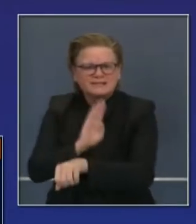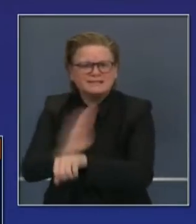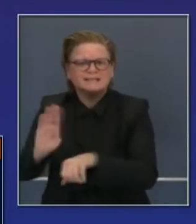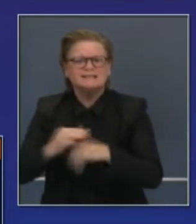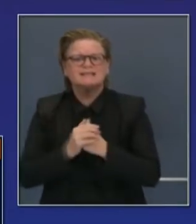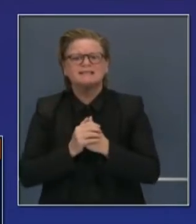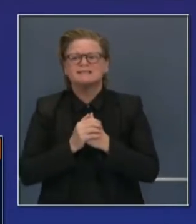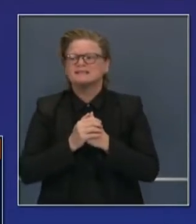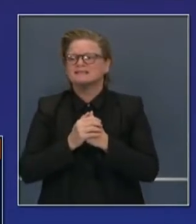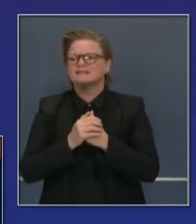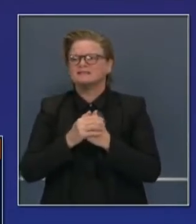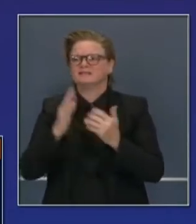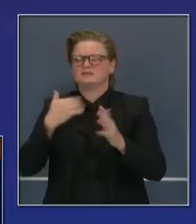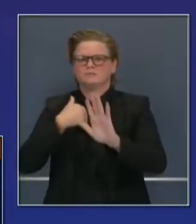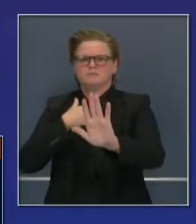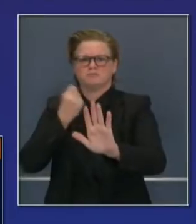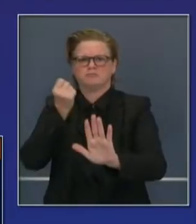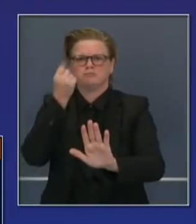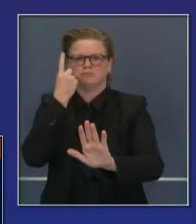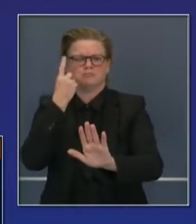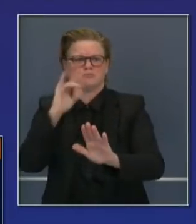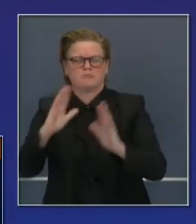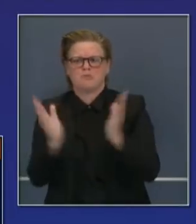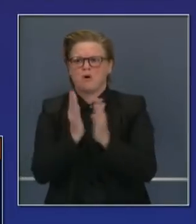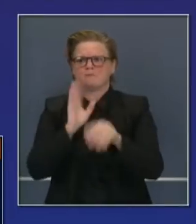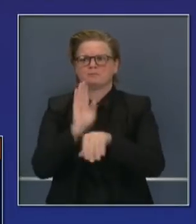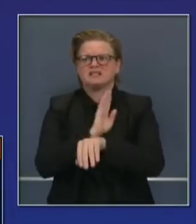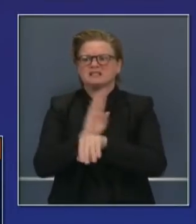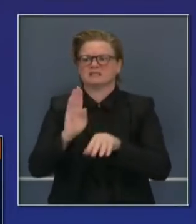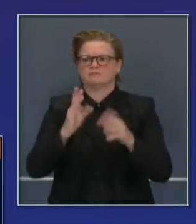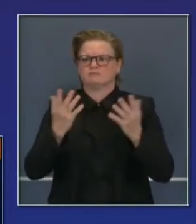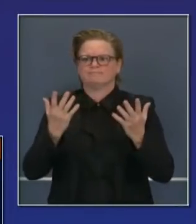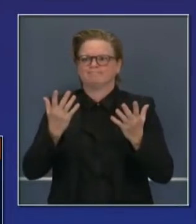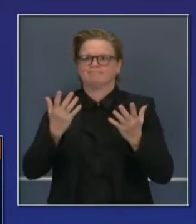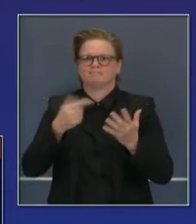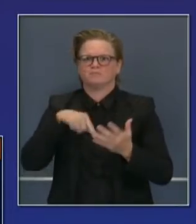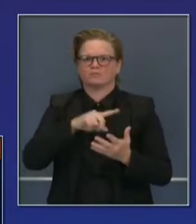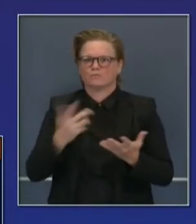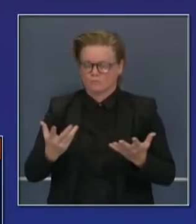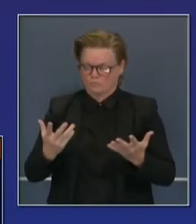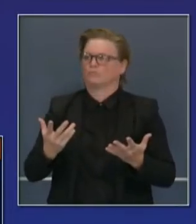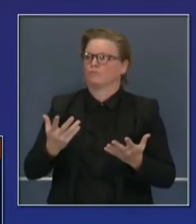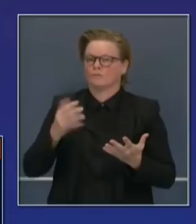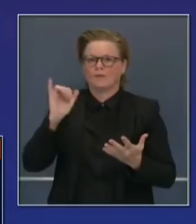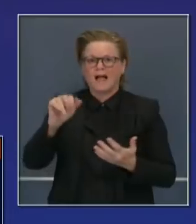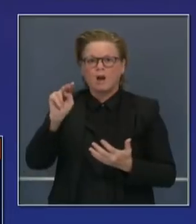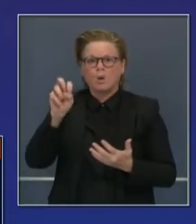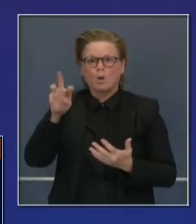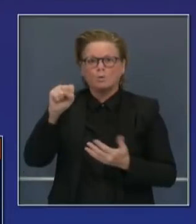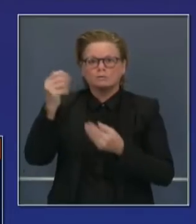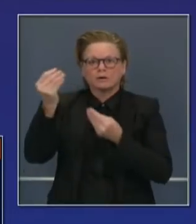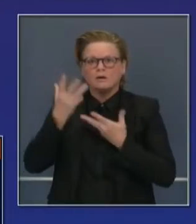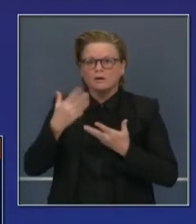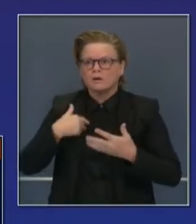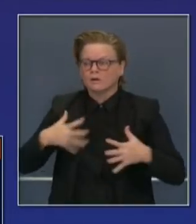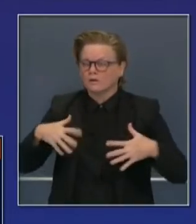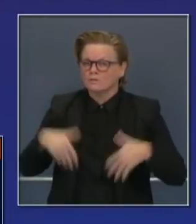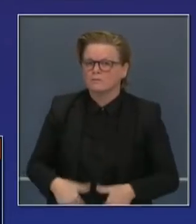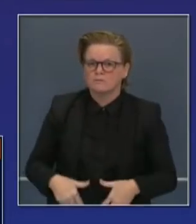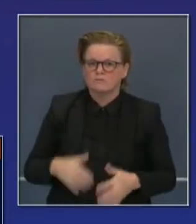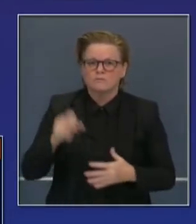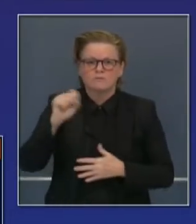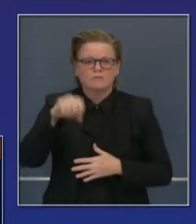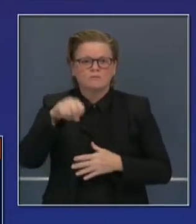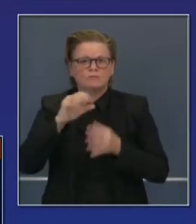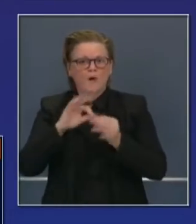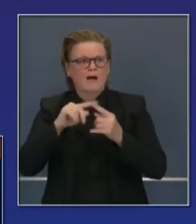news very favorably, and I can deeply understand and appreciate that, and to make sure that workers that also are impacted,